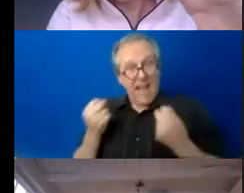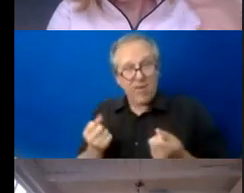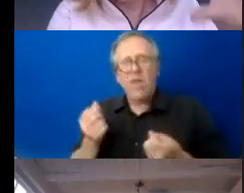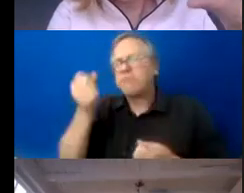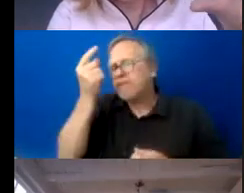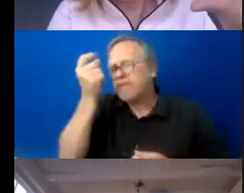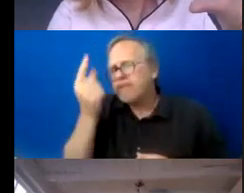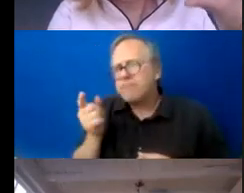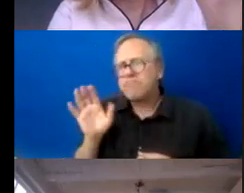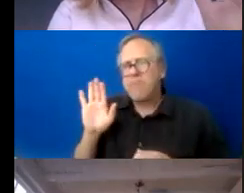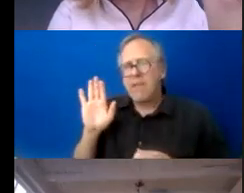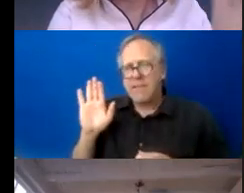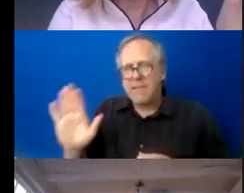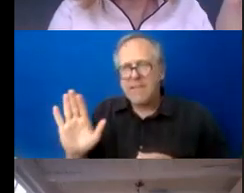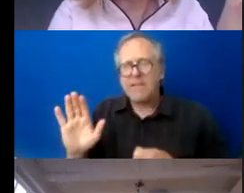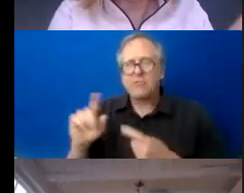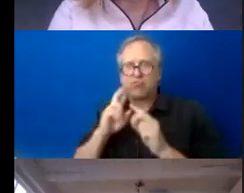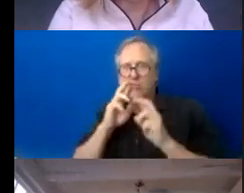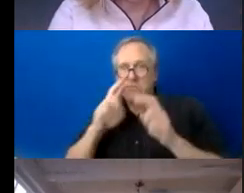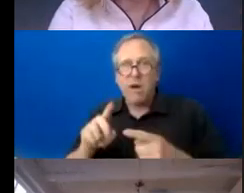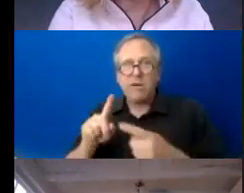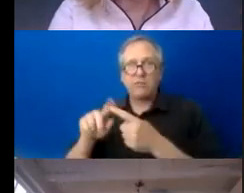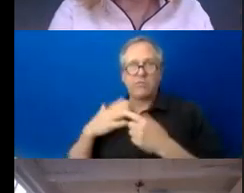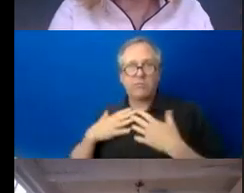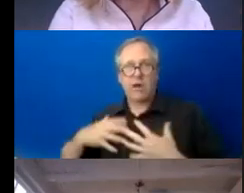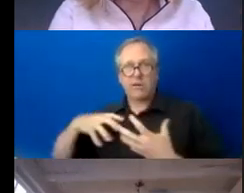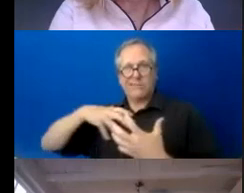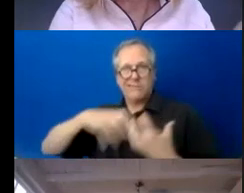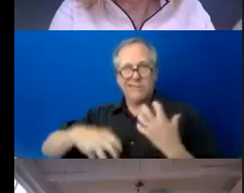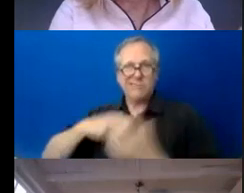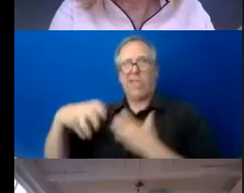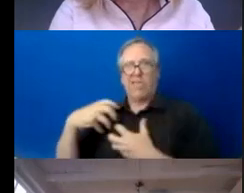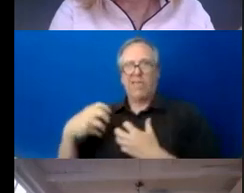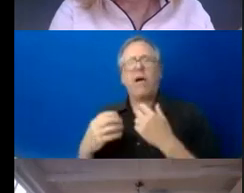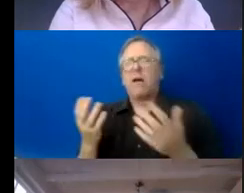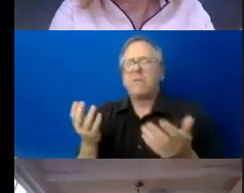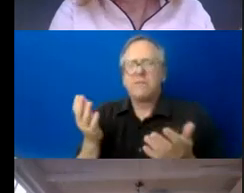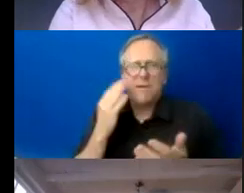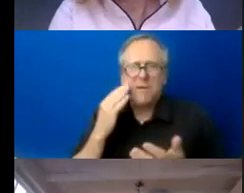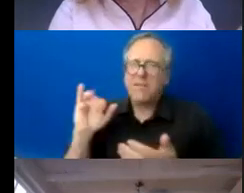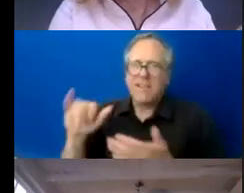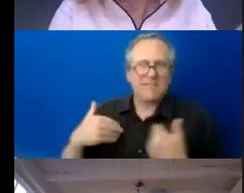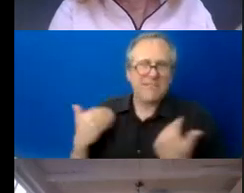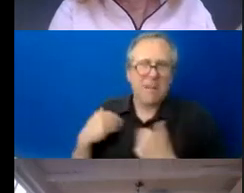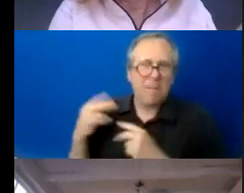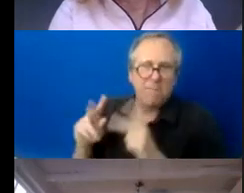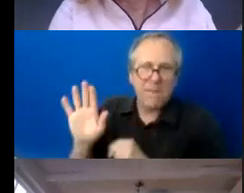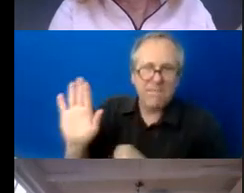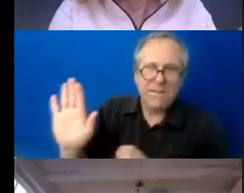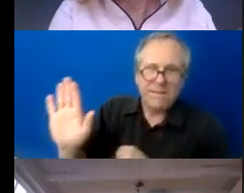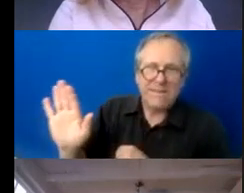of an adolescent to the hormonal changes, but also remember that that's just young people